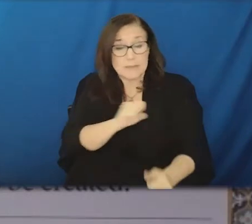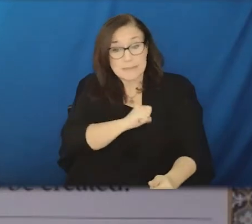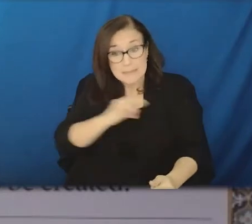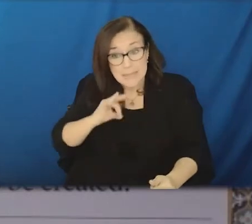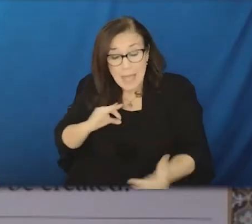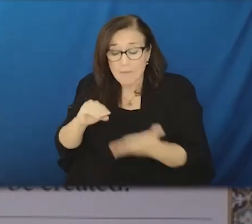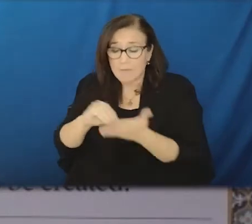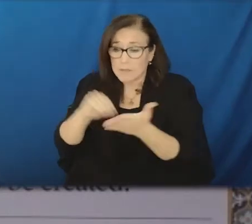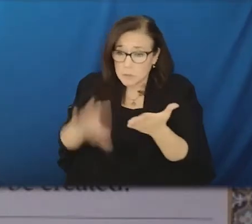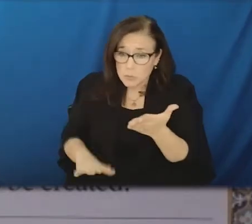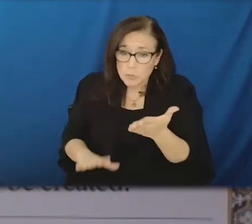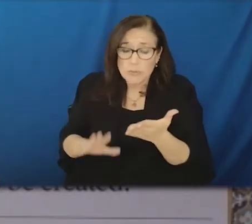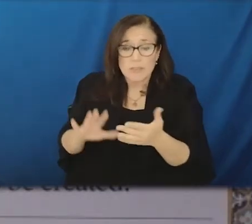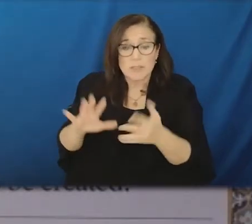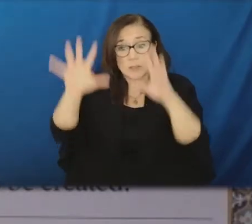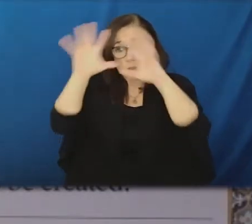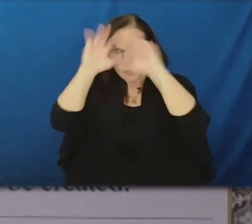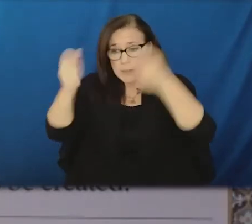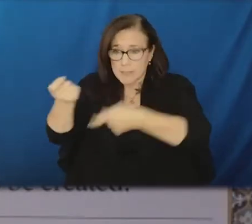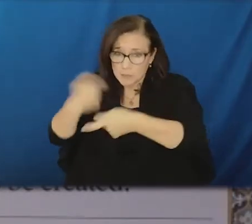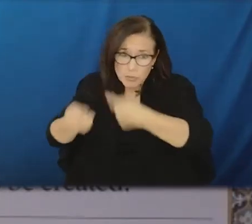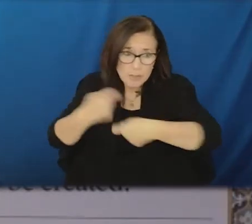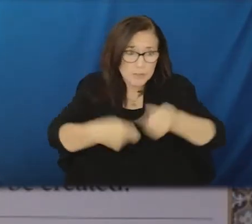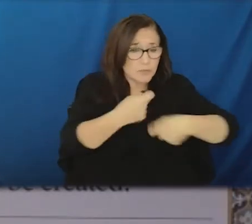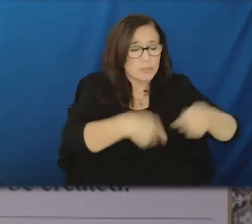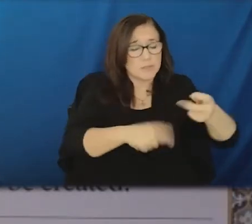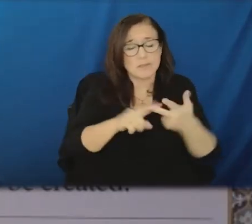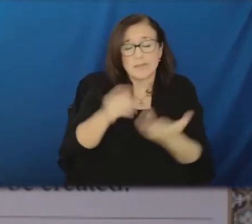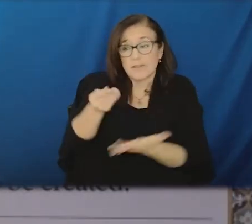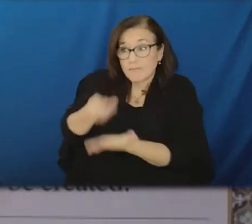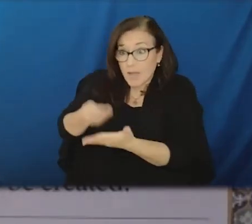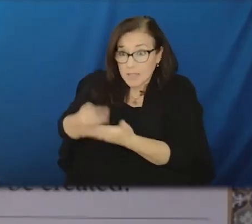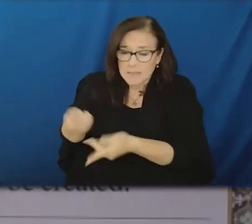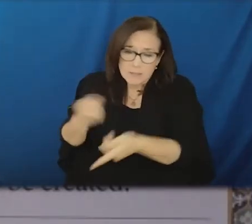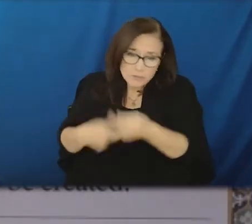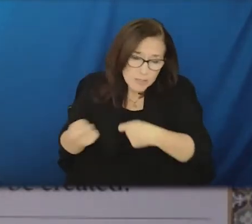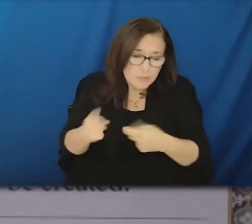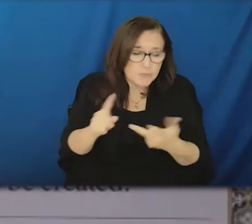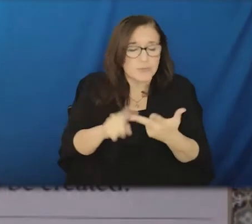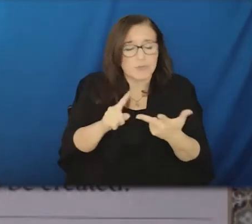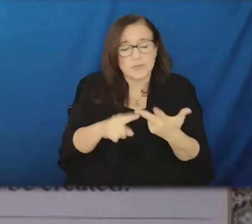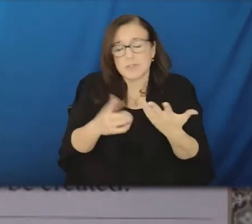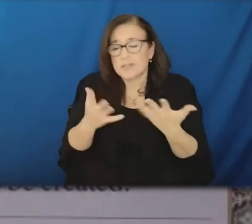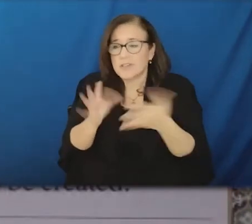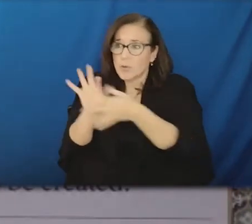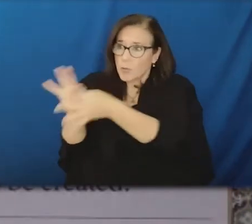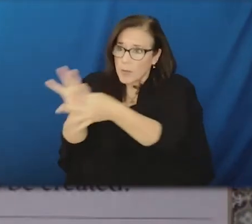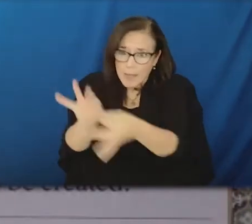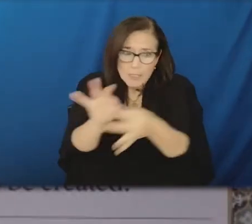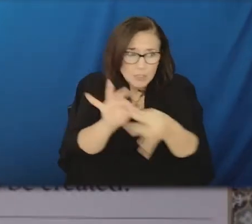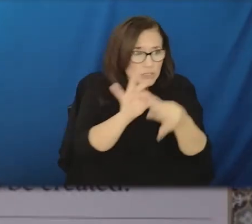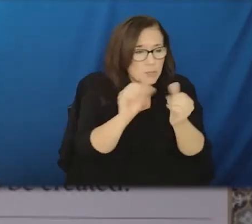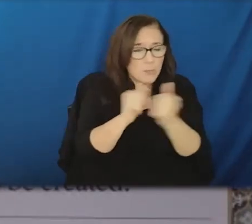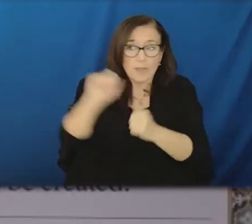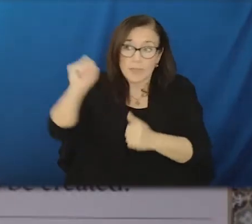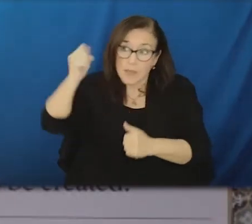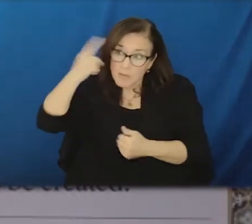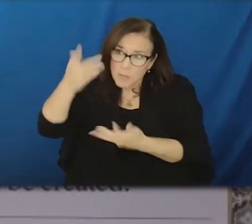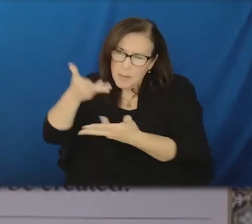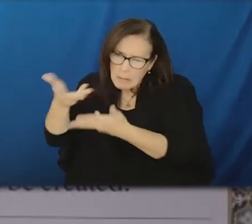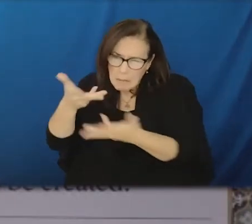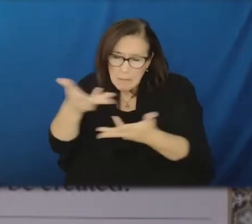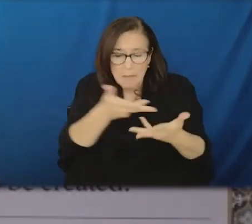student superintendent changes, funding changes, relationships with ever-changing government personnel